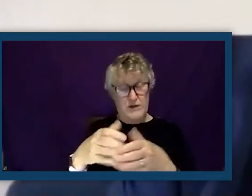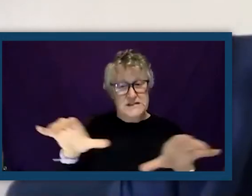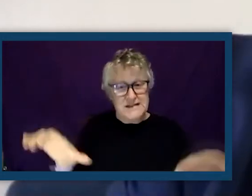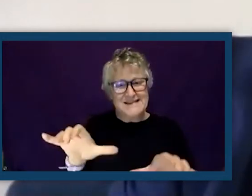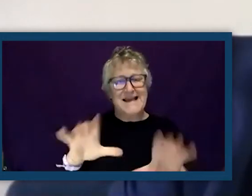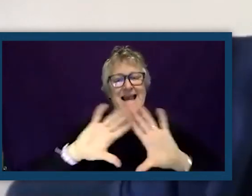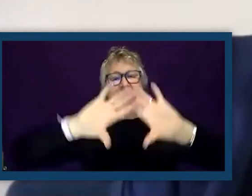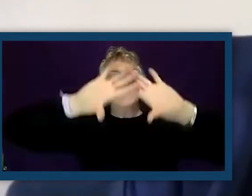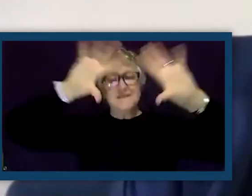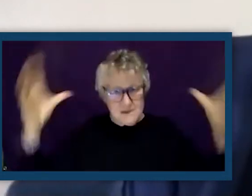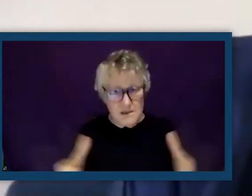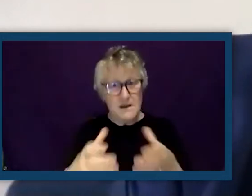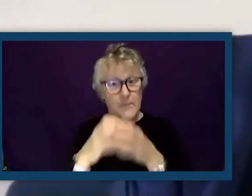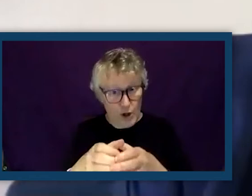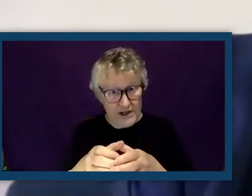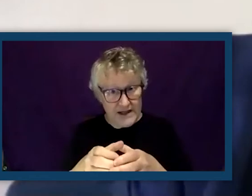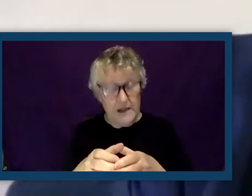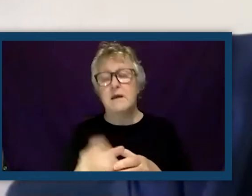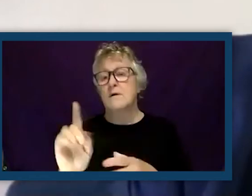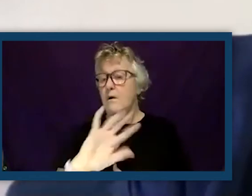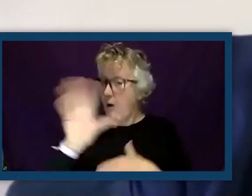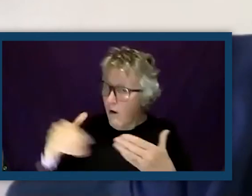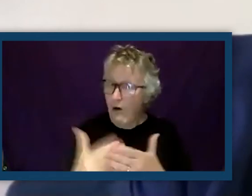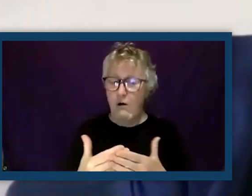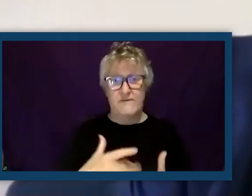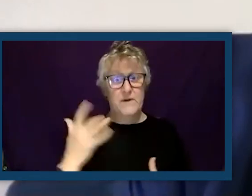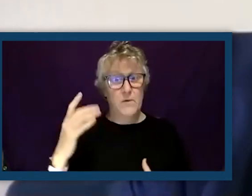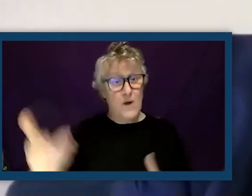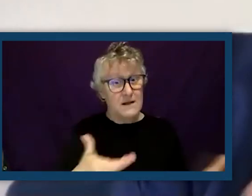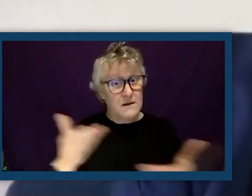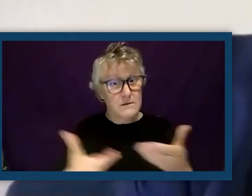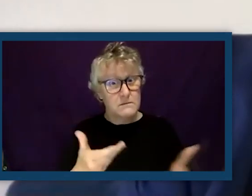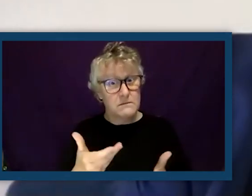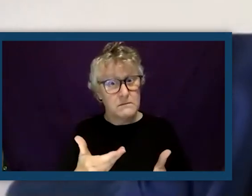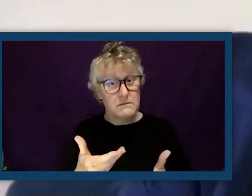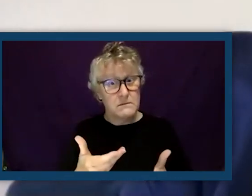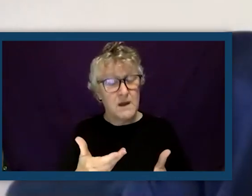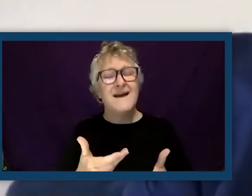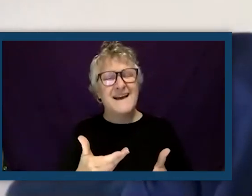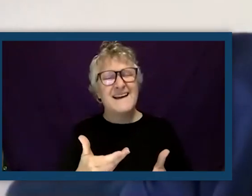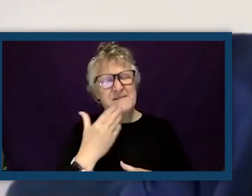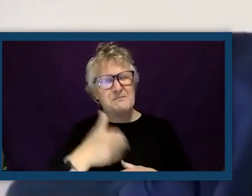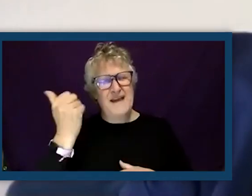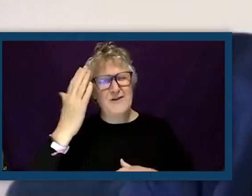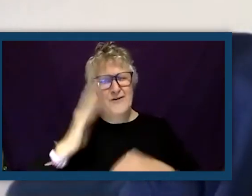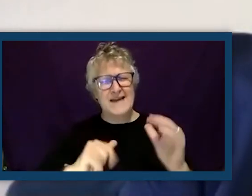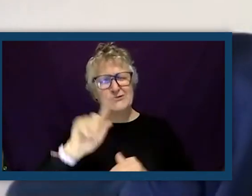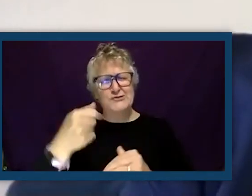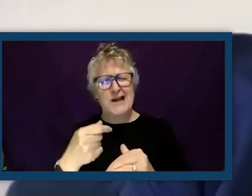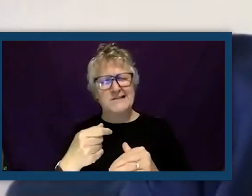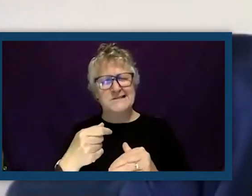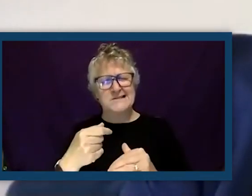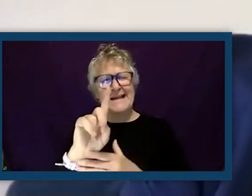welcome. I do think there's a lot more as well that the party can do, just reaching out digitally to these communities.